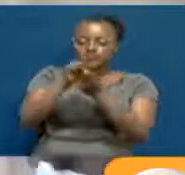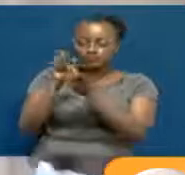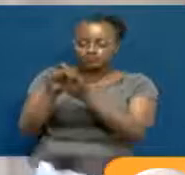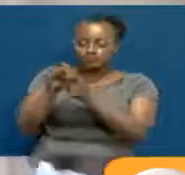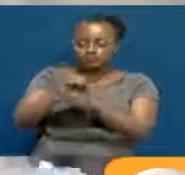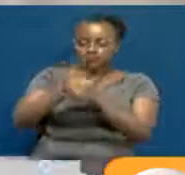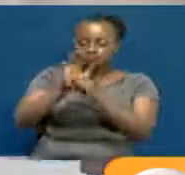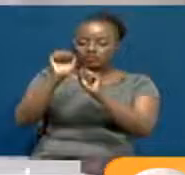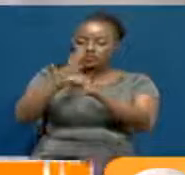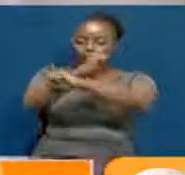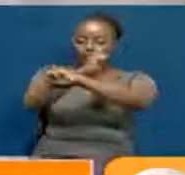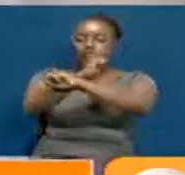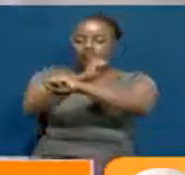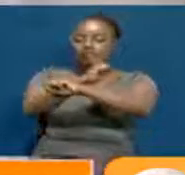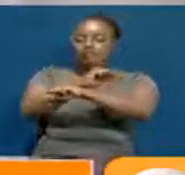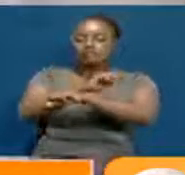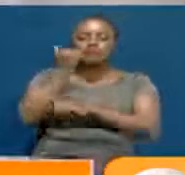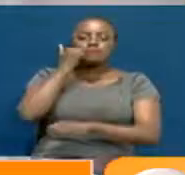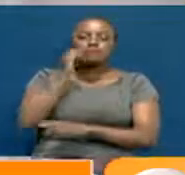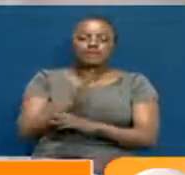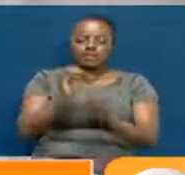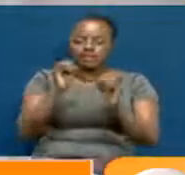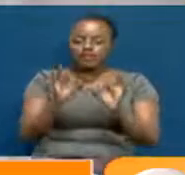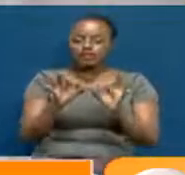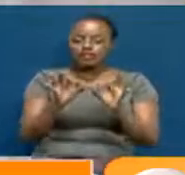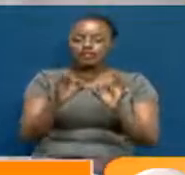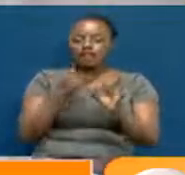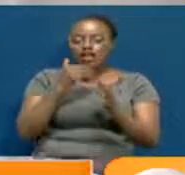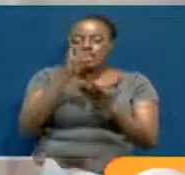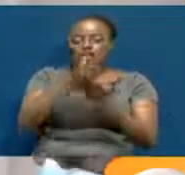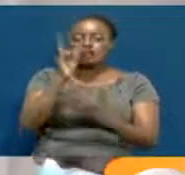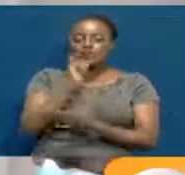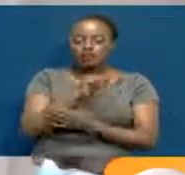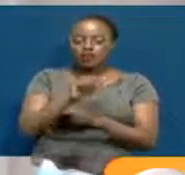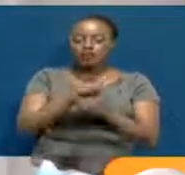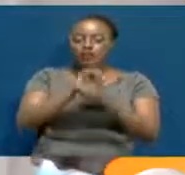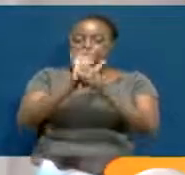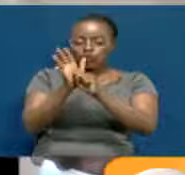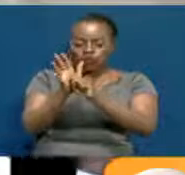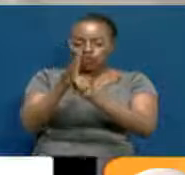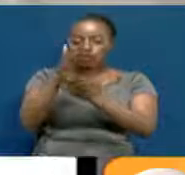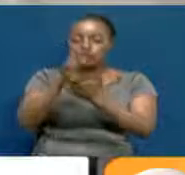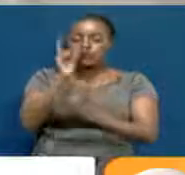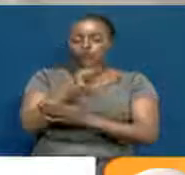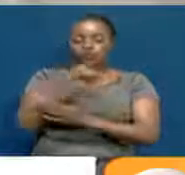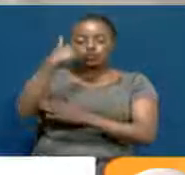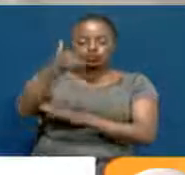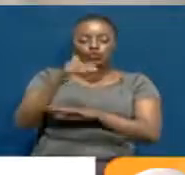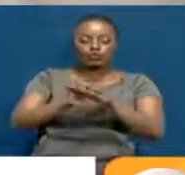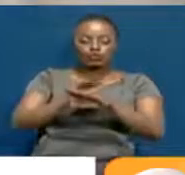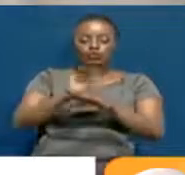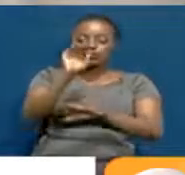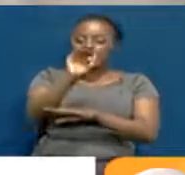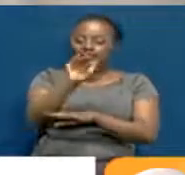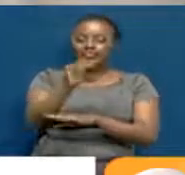protect those that the patients are going back to. If they are confirmed to be COVID positive, it's always fair that we urge them